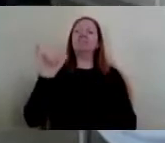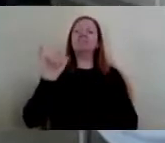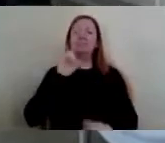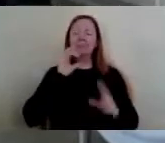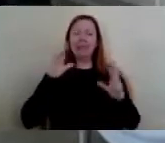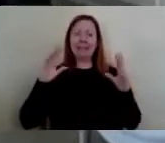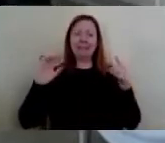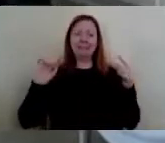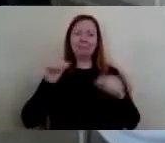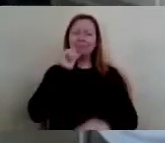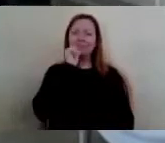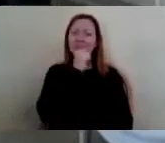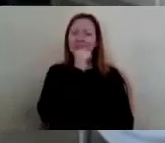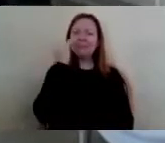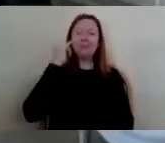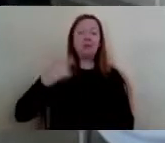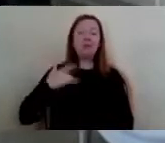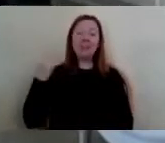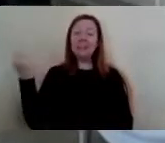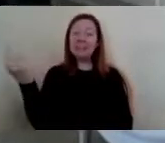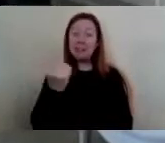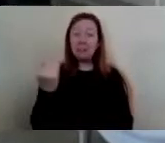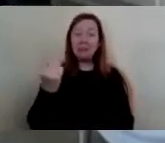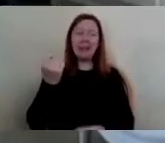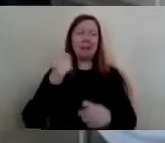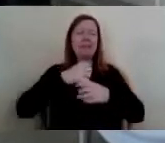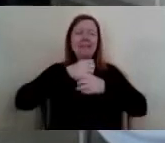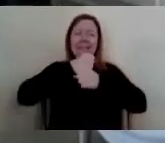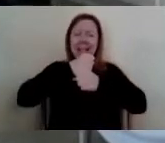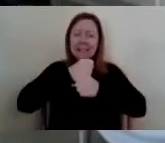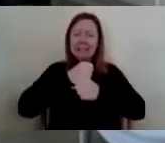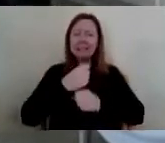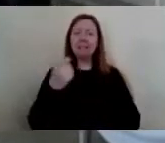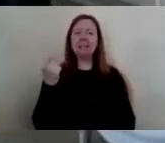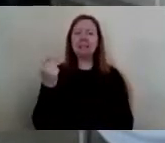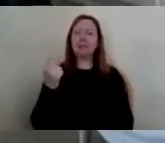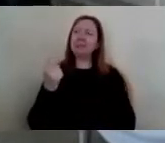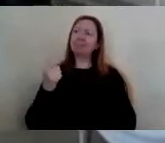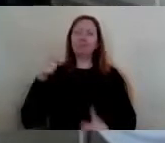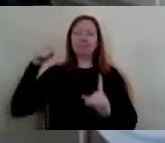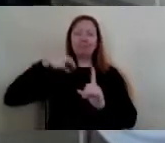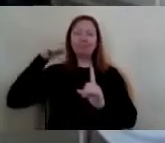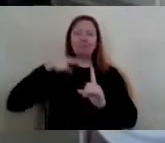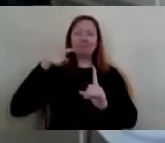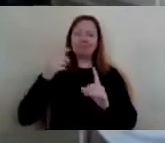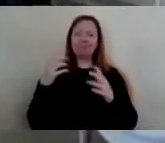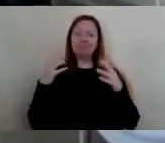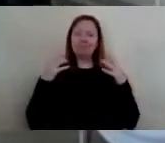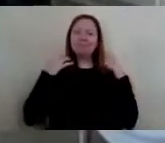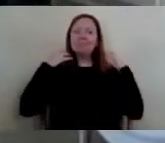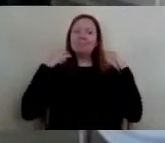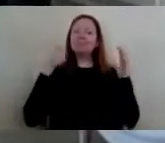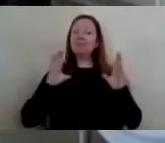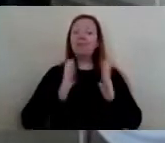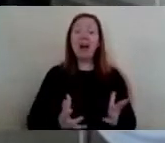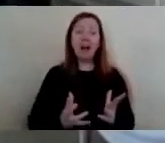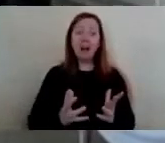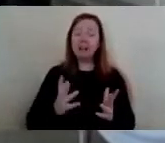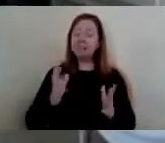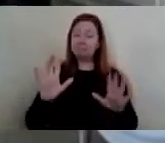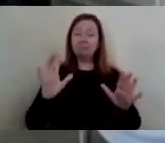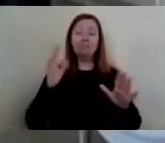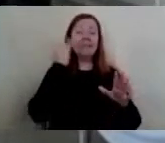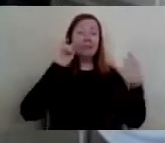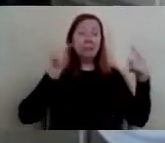So if you're feeling a little sensation, a little bit of tightness, a little bit of just activation, it's okay as long as it's not producing